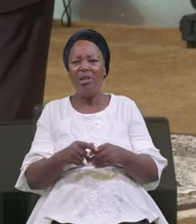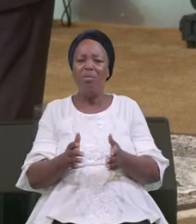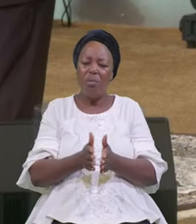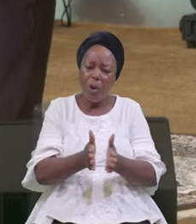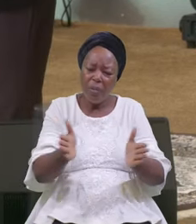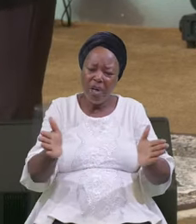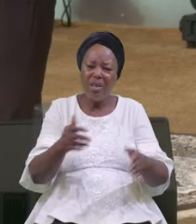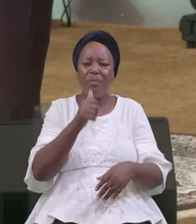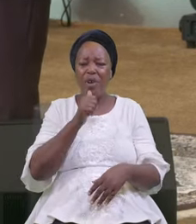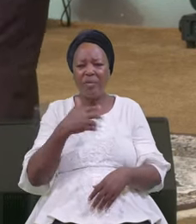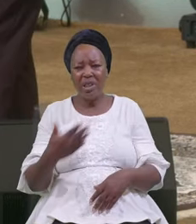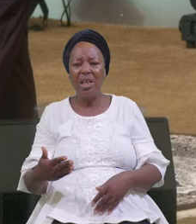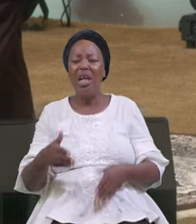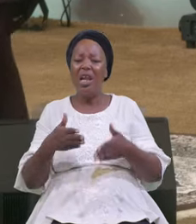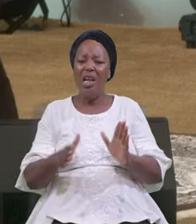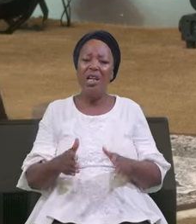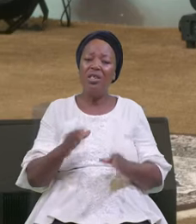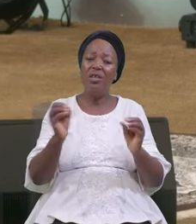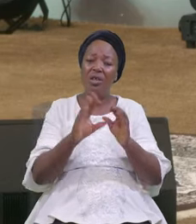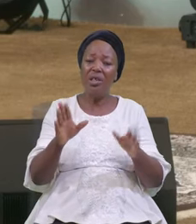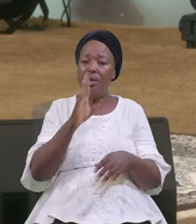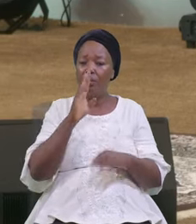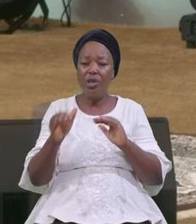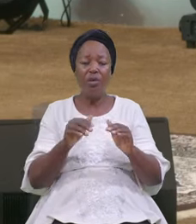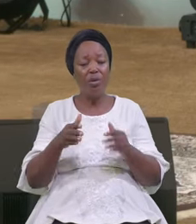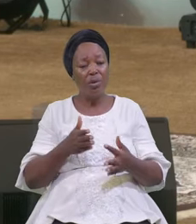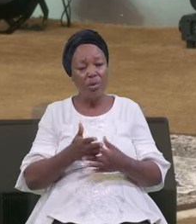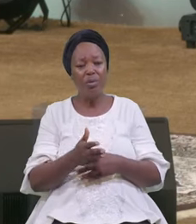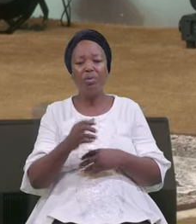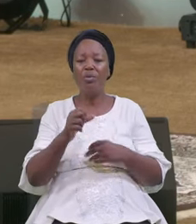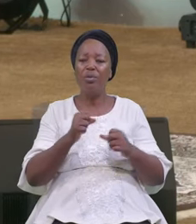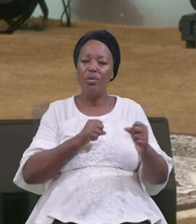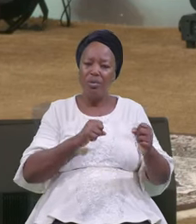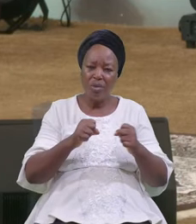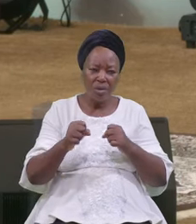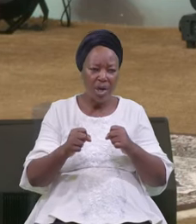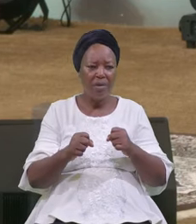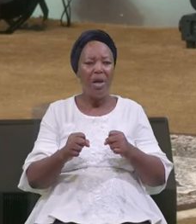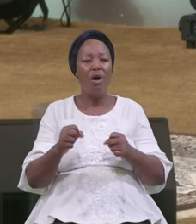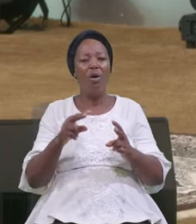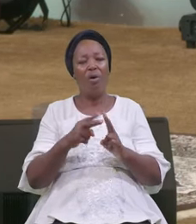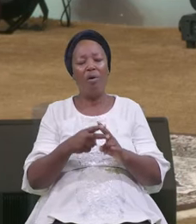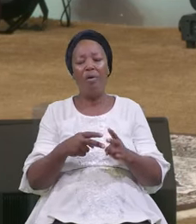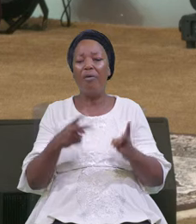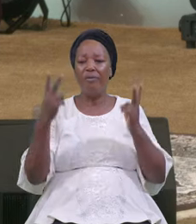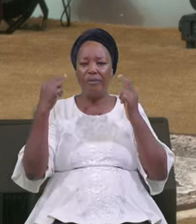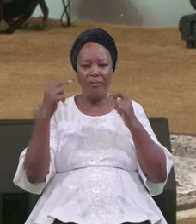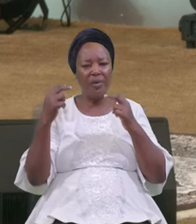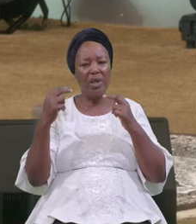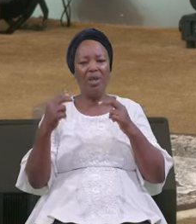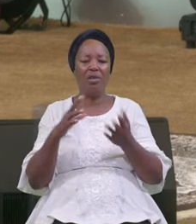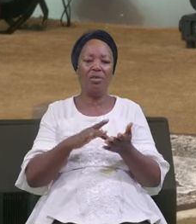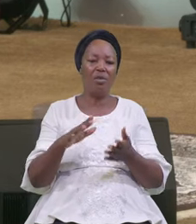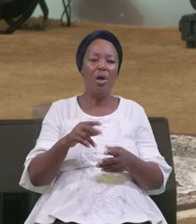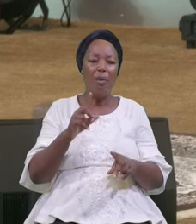private thing, let nothing be done through strife or vainglory, but in lowliness of